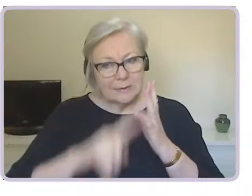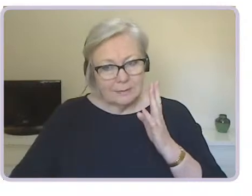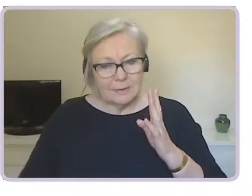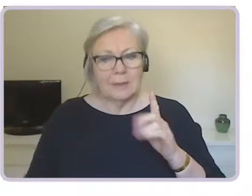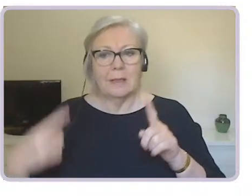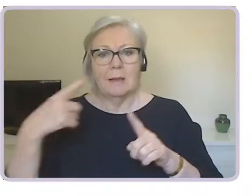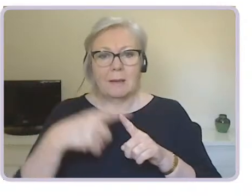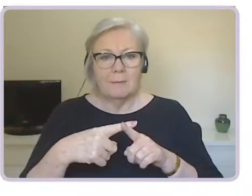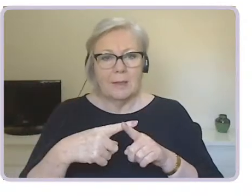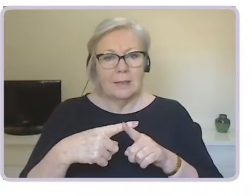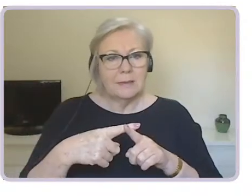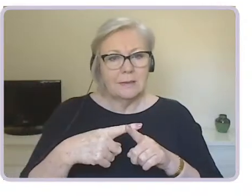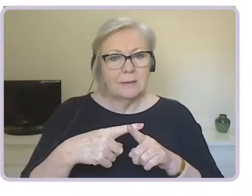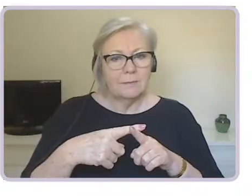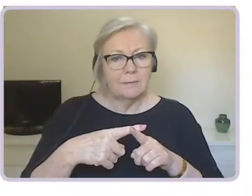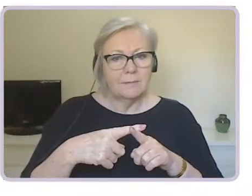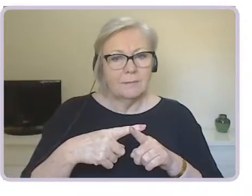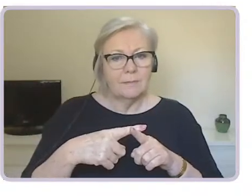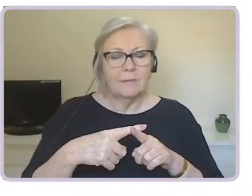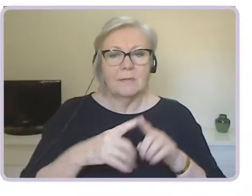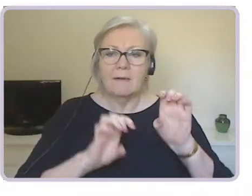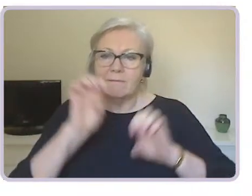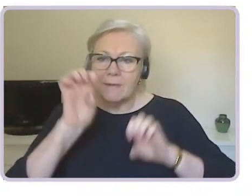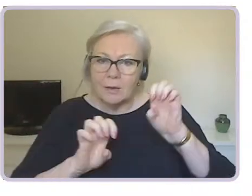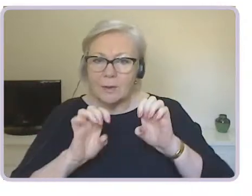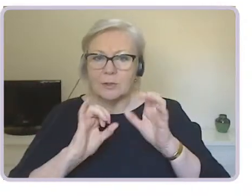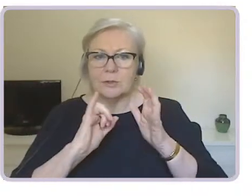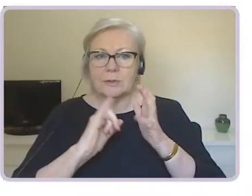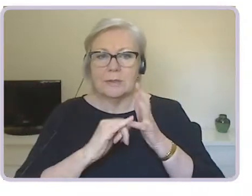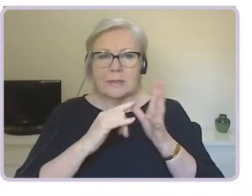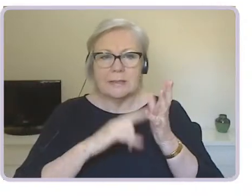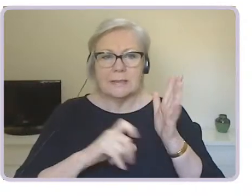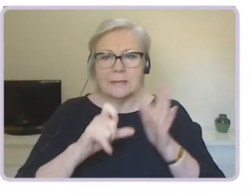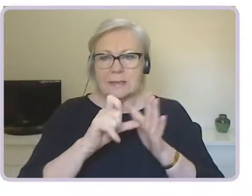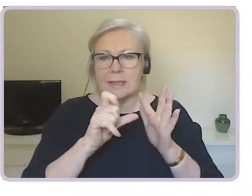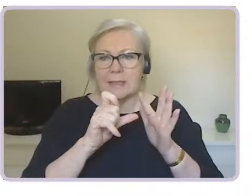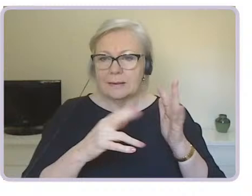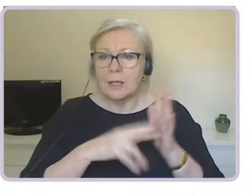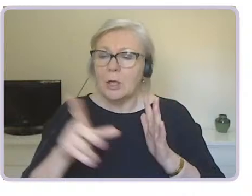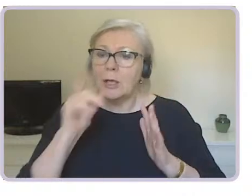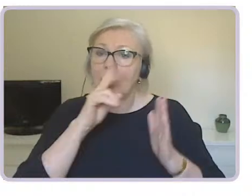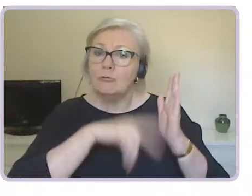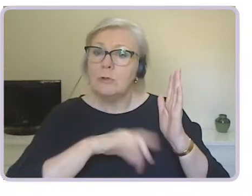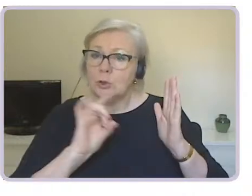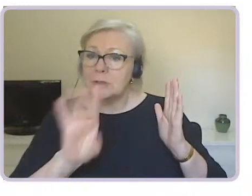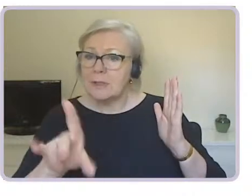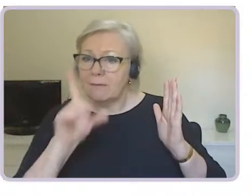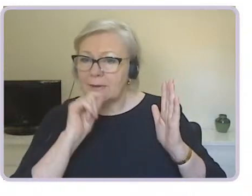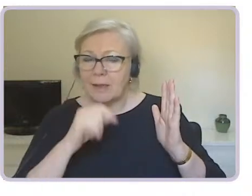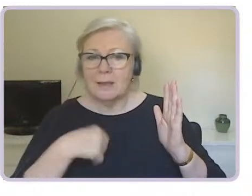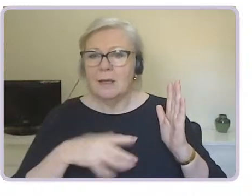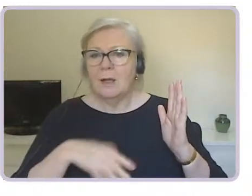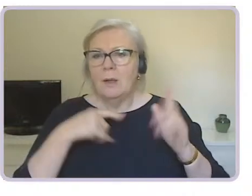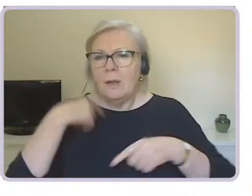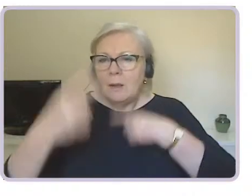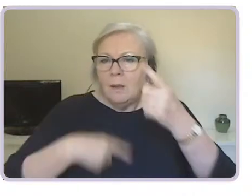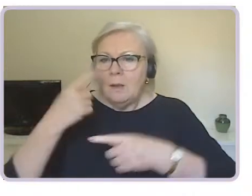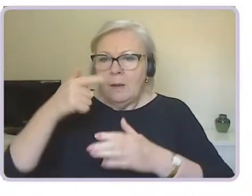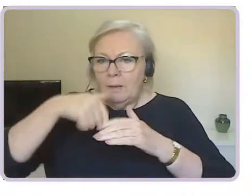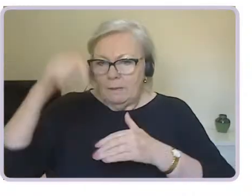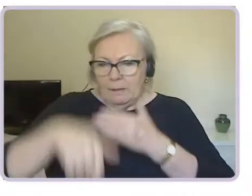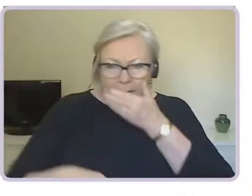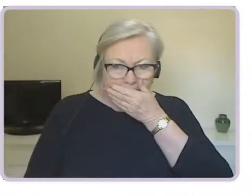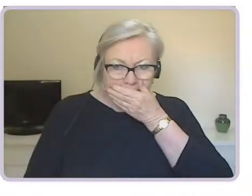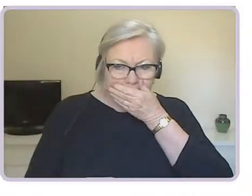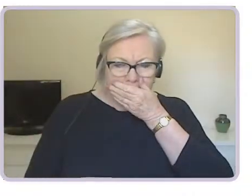down and evaluation. You can read that all yourself rather than me go into big detail. Rather, what I will do